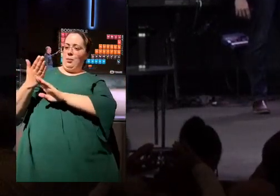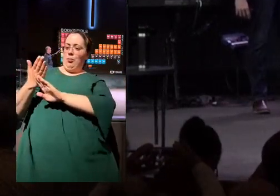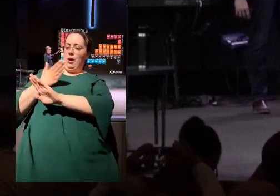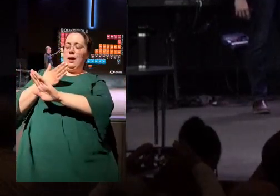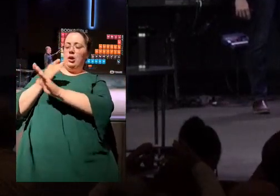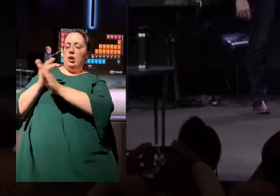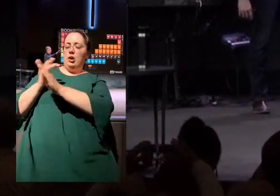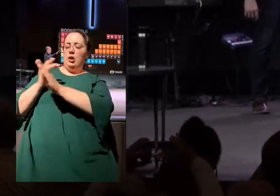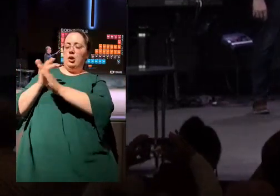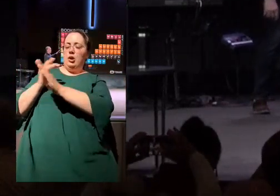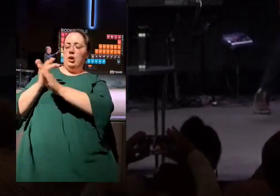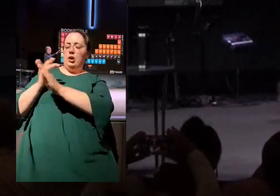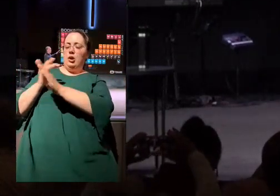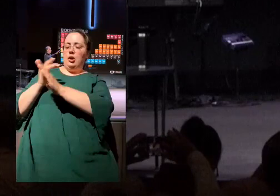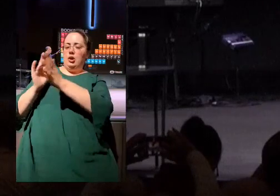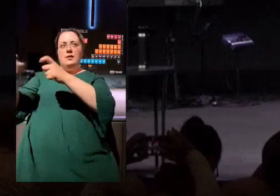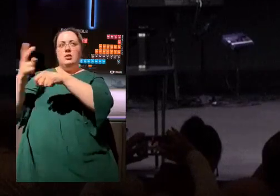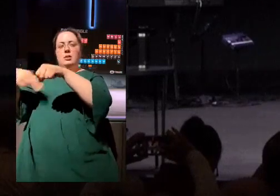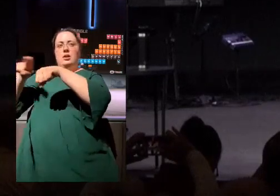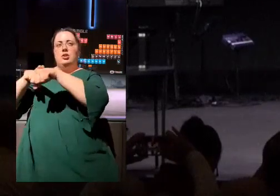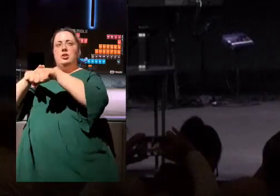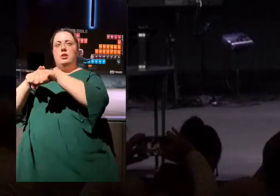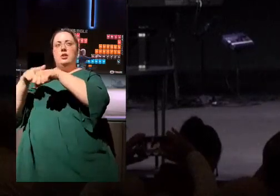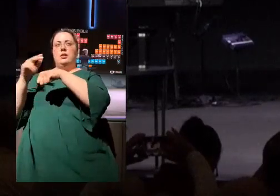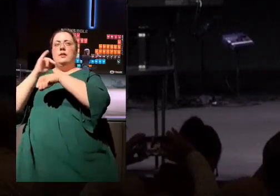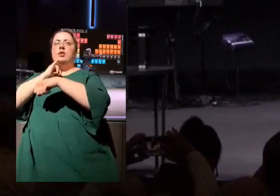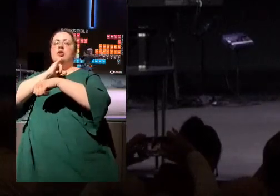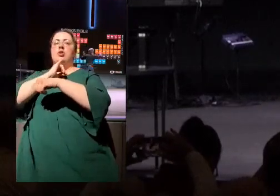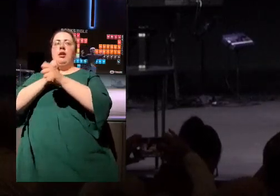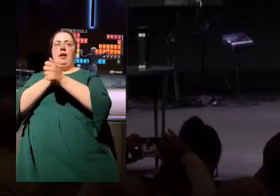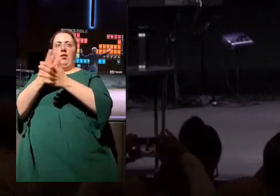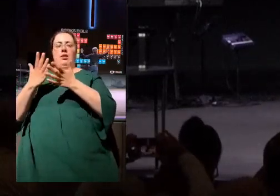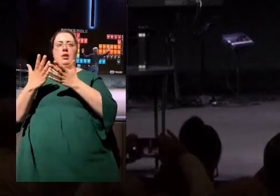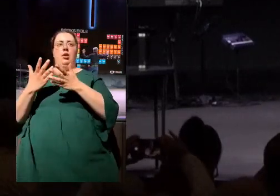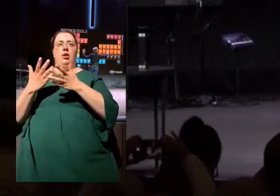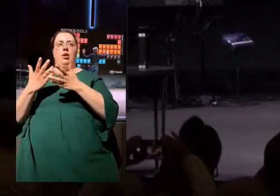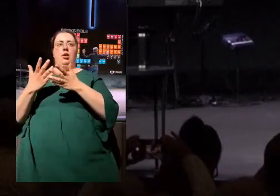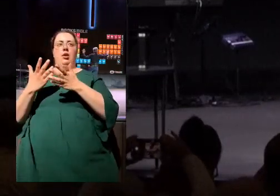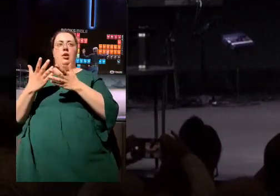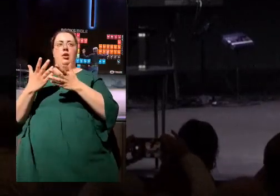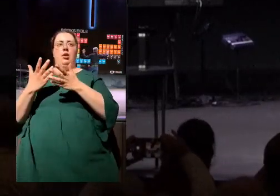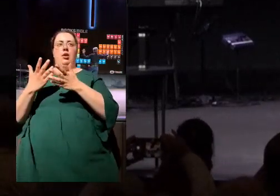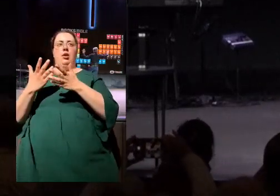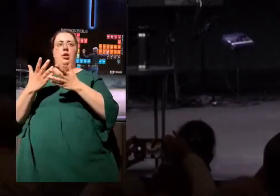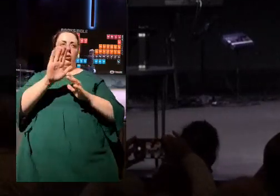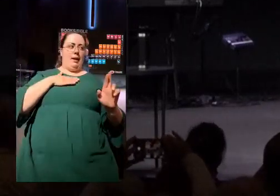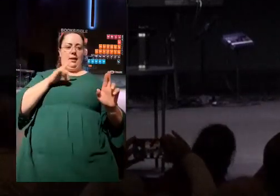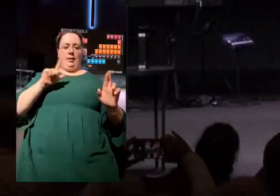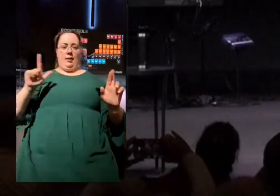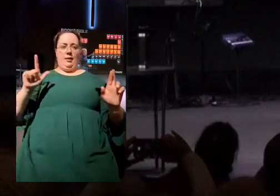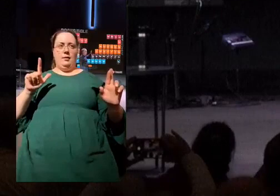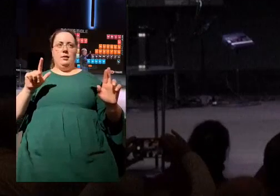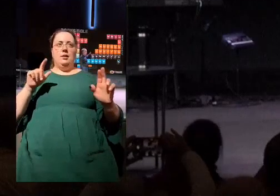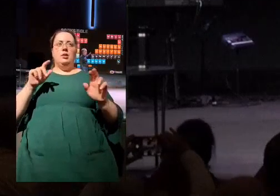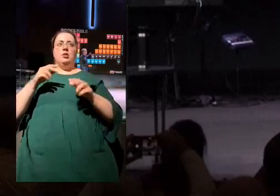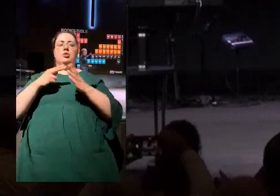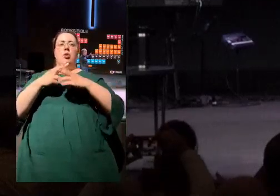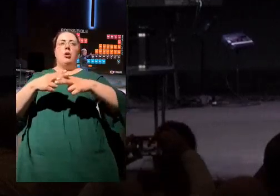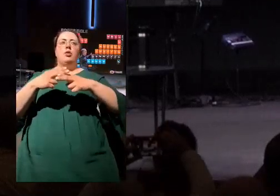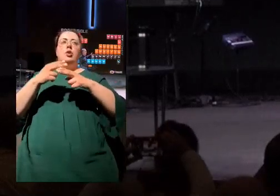Israel. Everything on your right, my right now, is called the New Testament, which starts